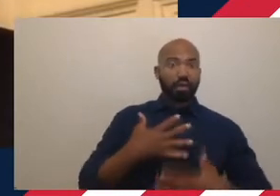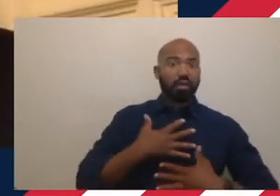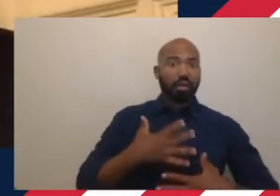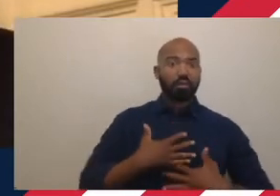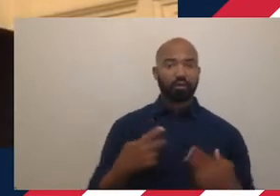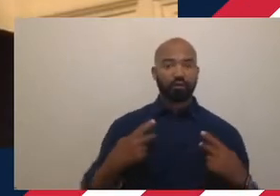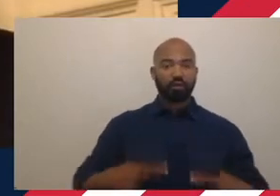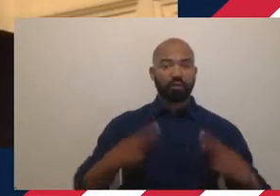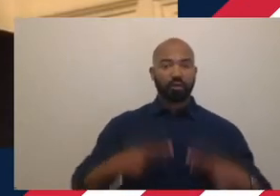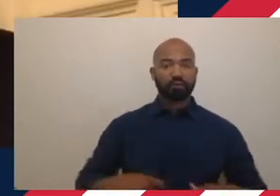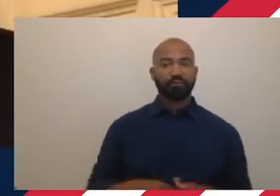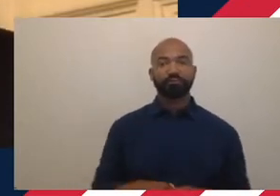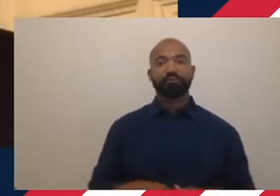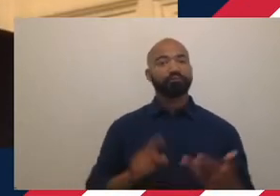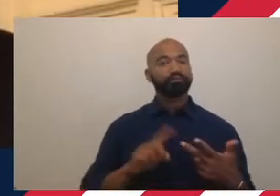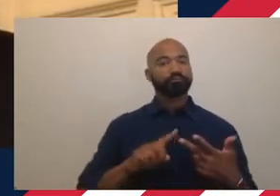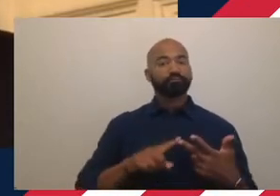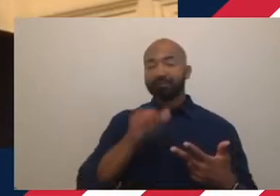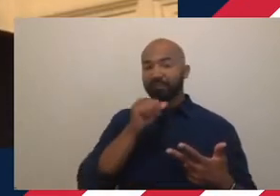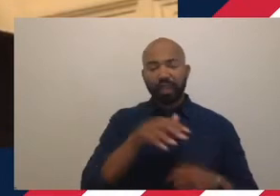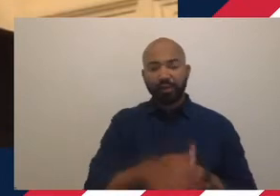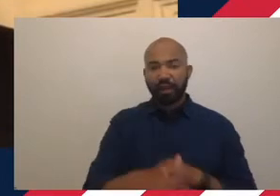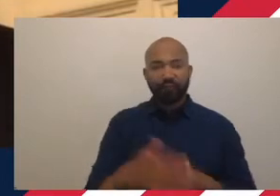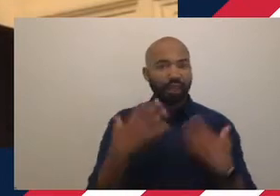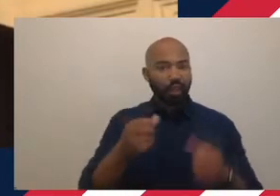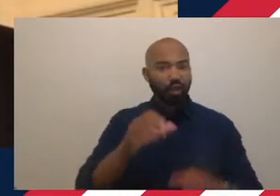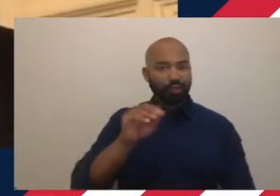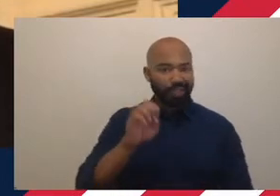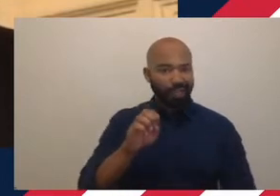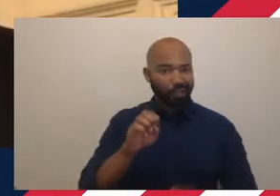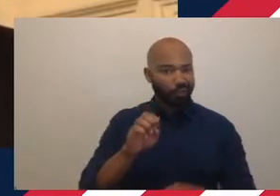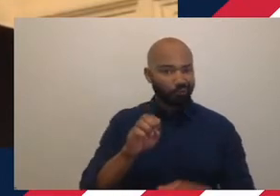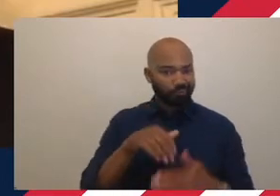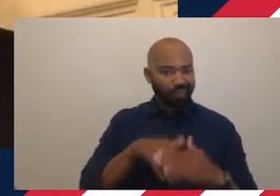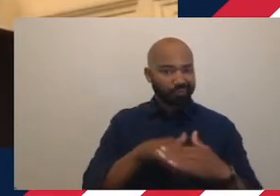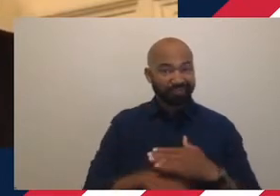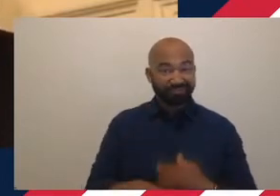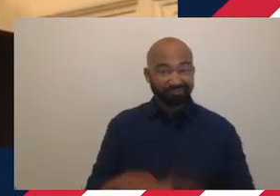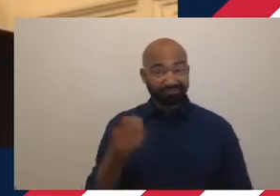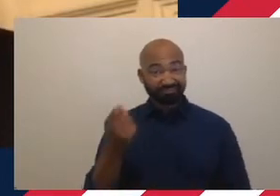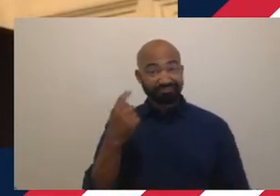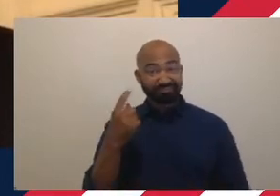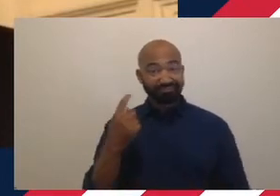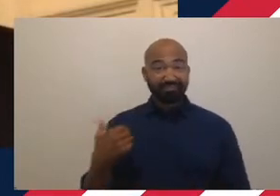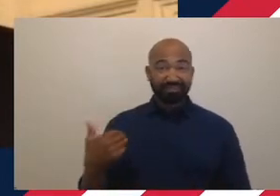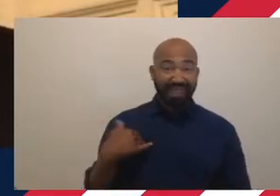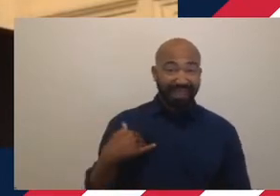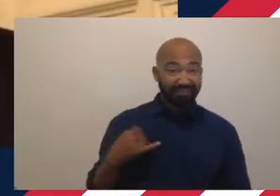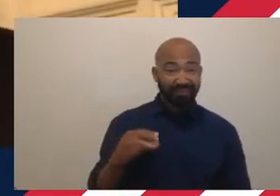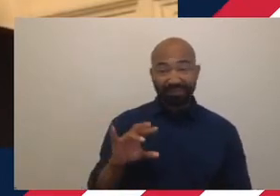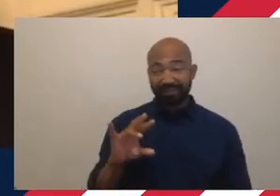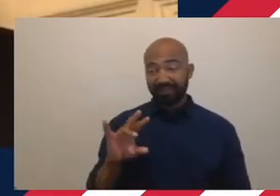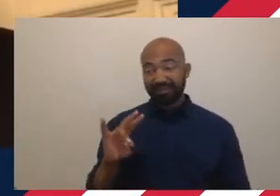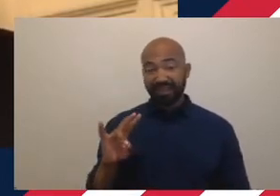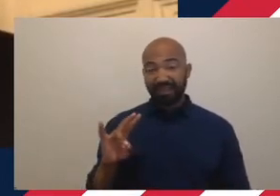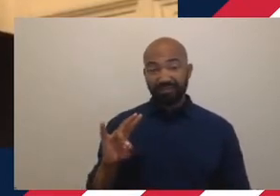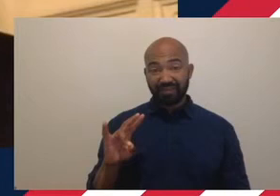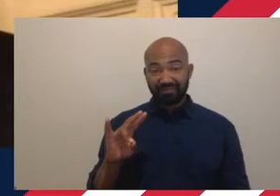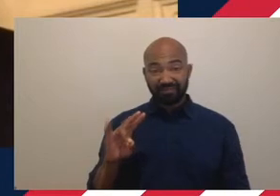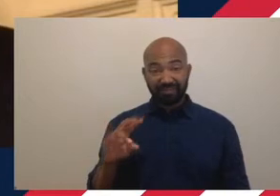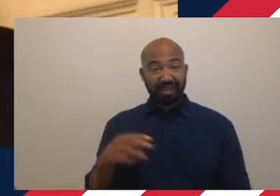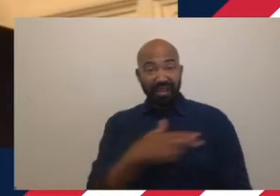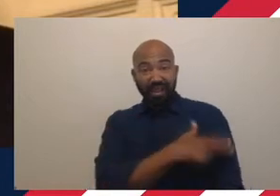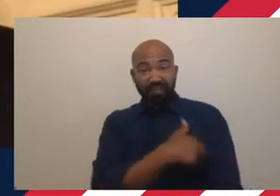is inadequate healthcare access. We only have 7 hospitals, IHS and self-government hospitals, that